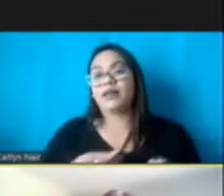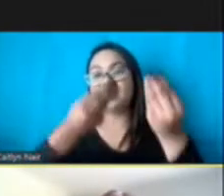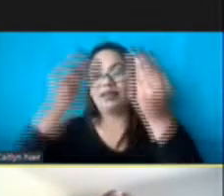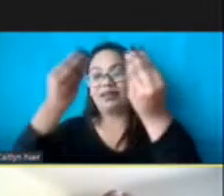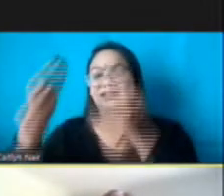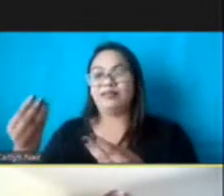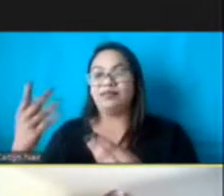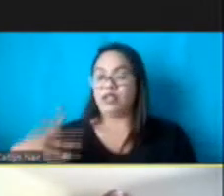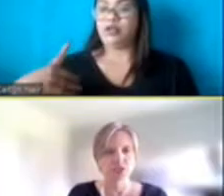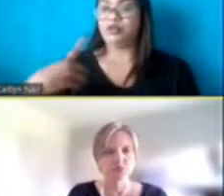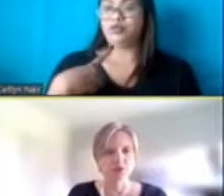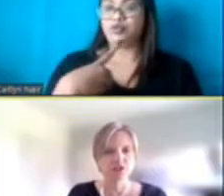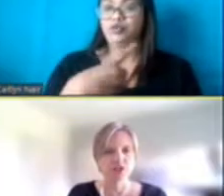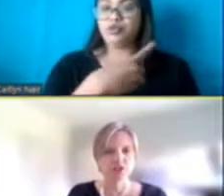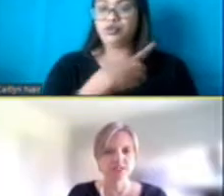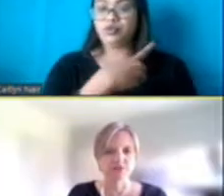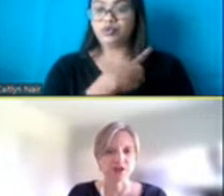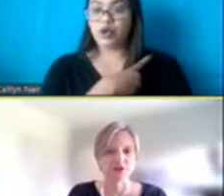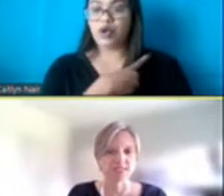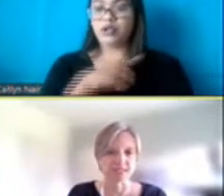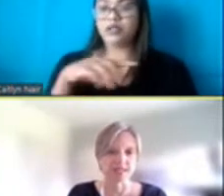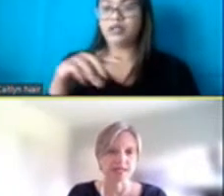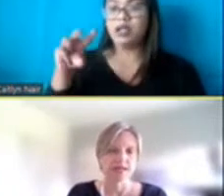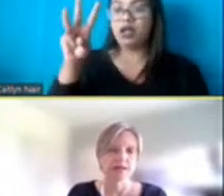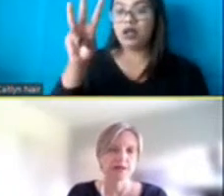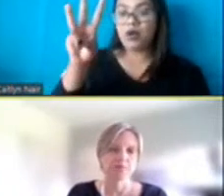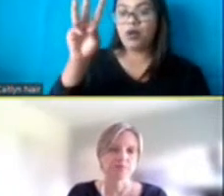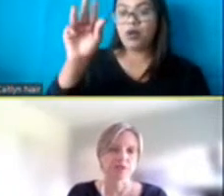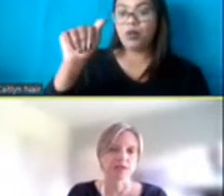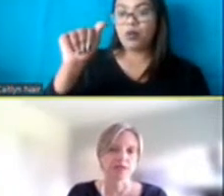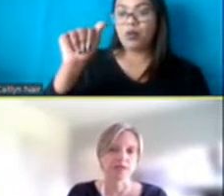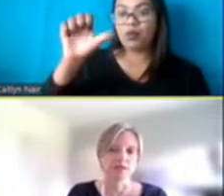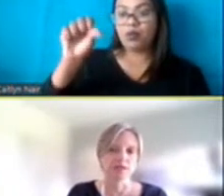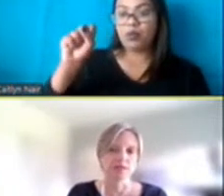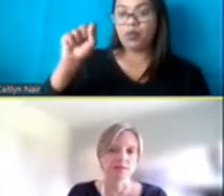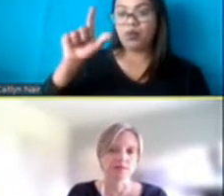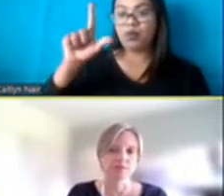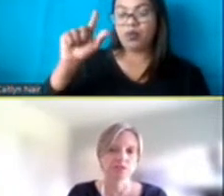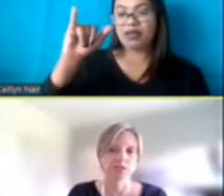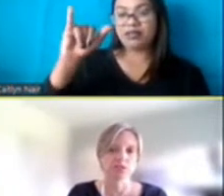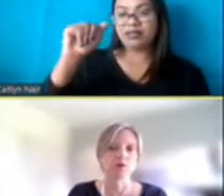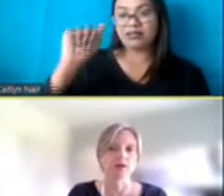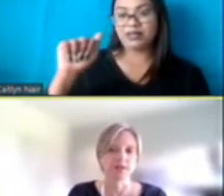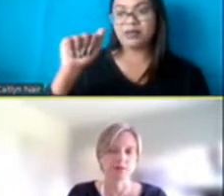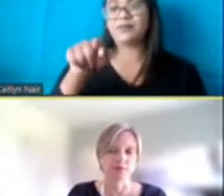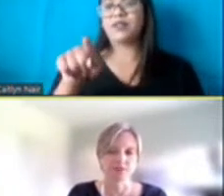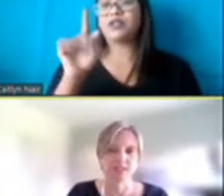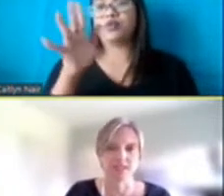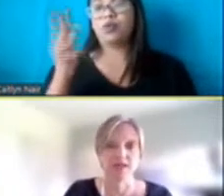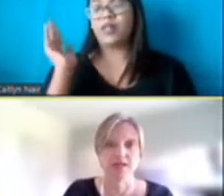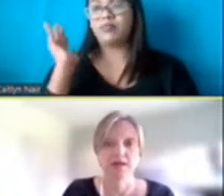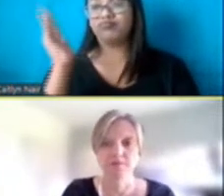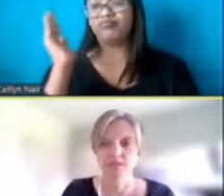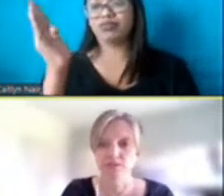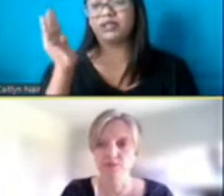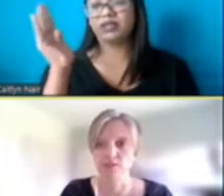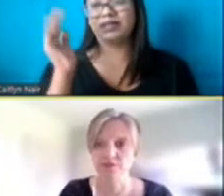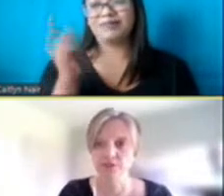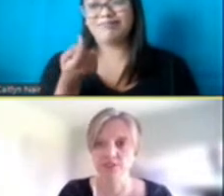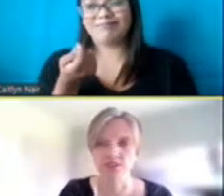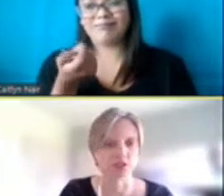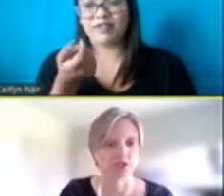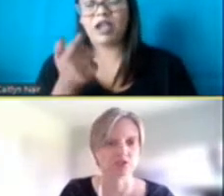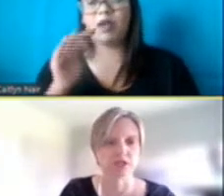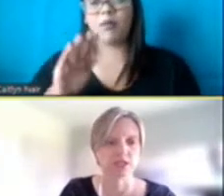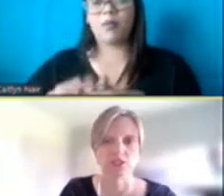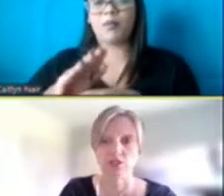a presentation just briefly on the severity in Tshwane that we've seen, as this was the